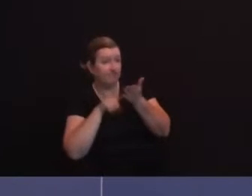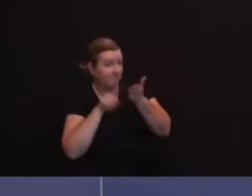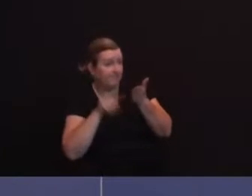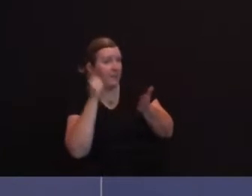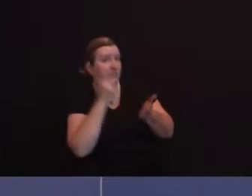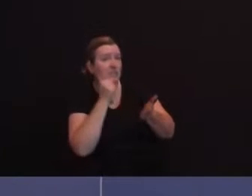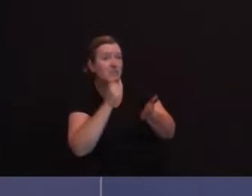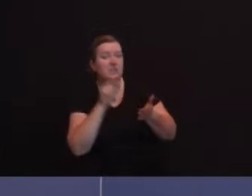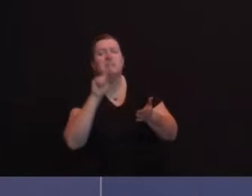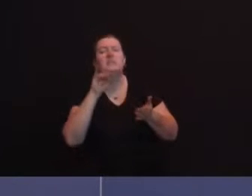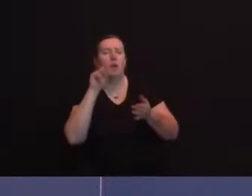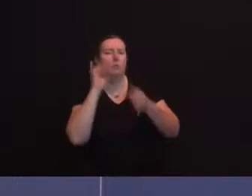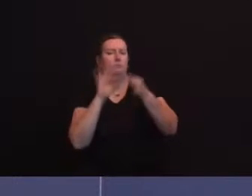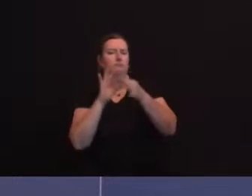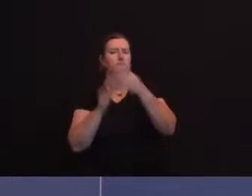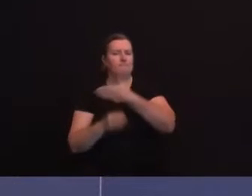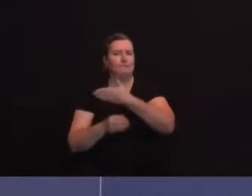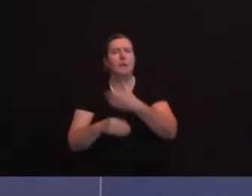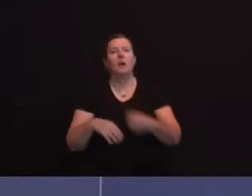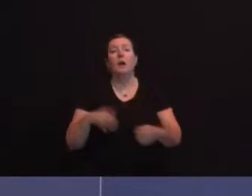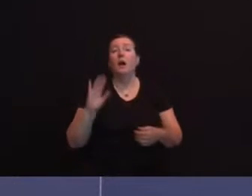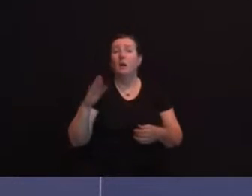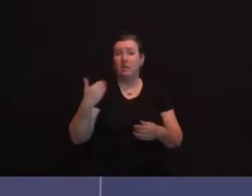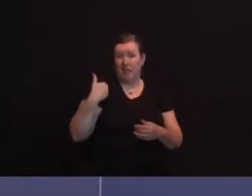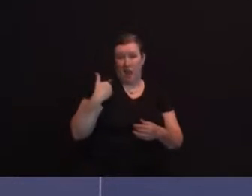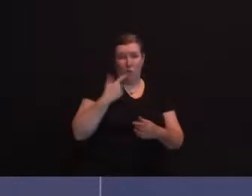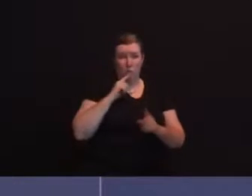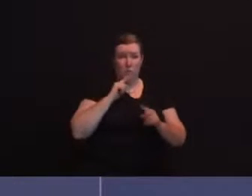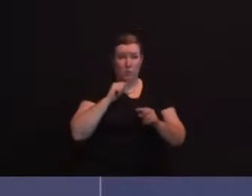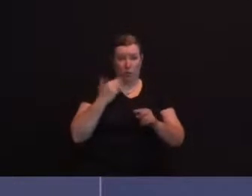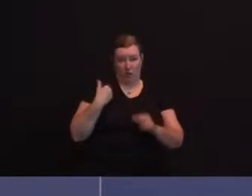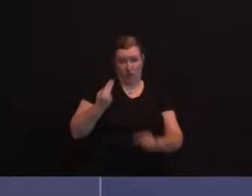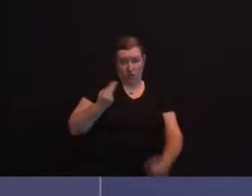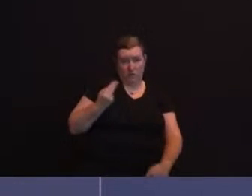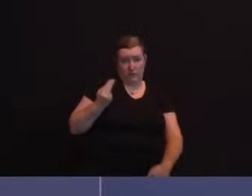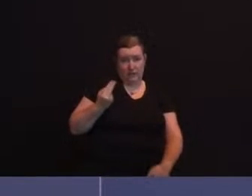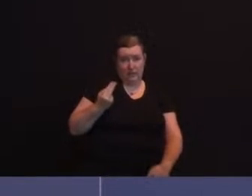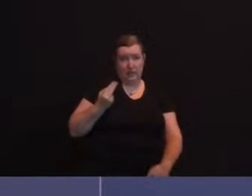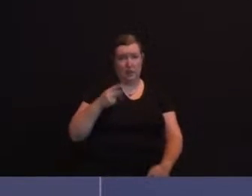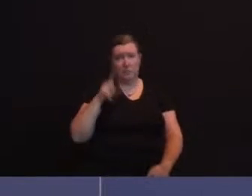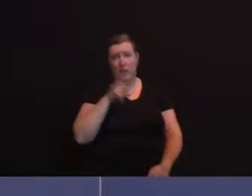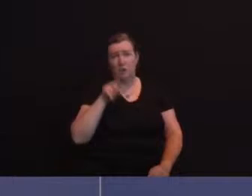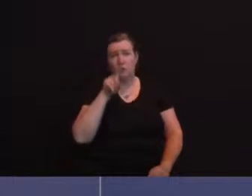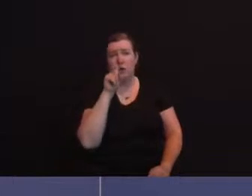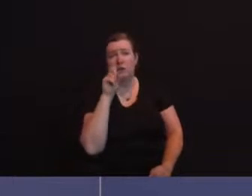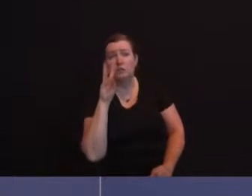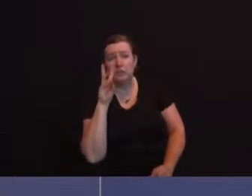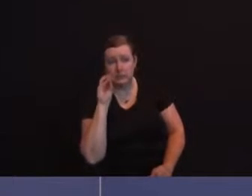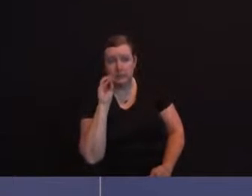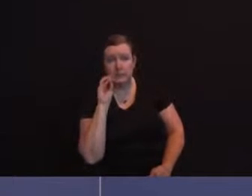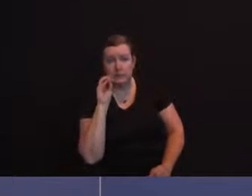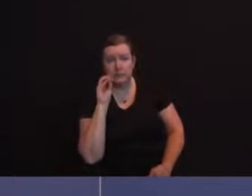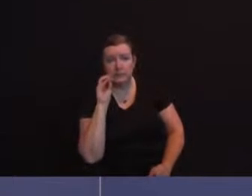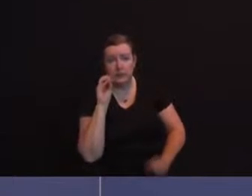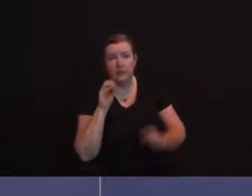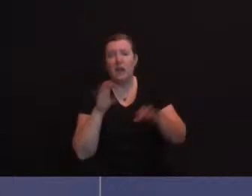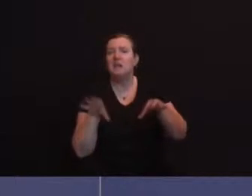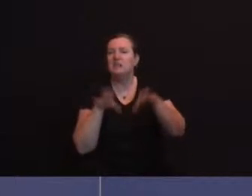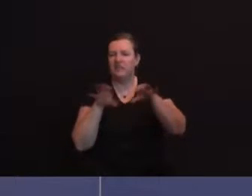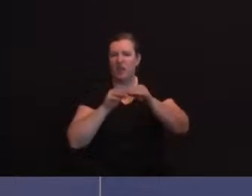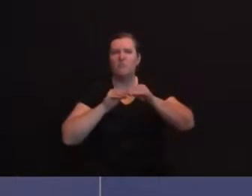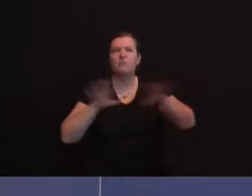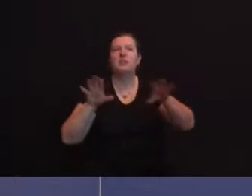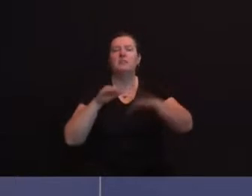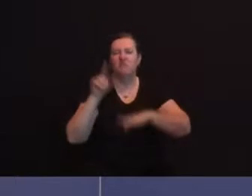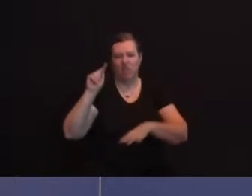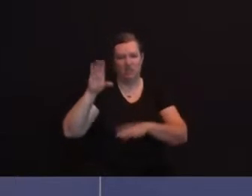per last report, I guess last Thursday, we had like roughly about 160-ish active outbreaks in long-term care